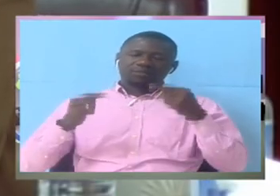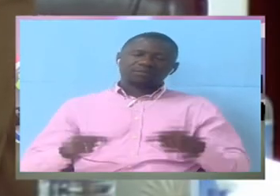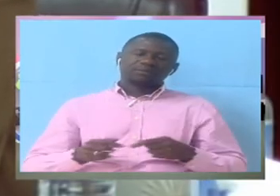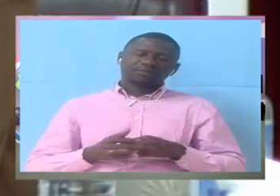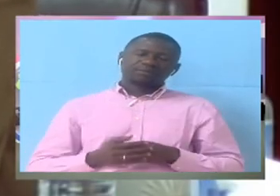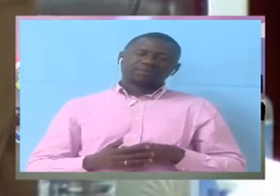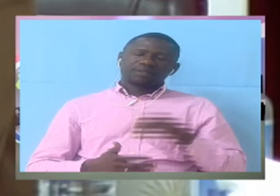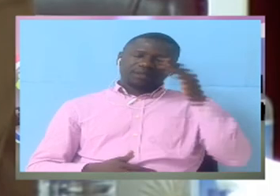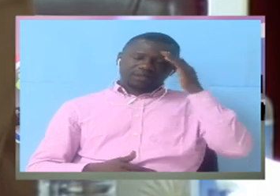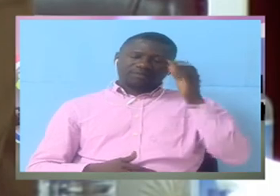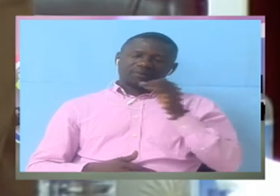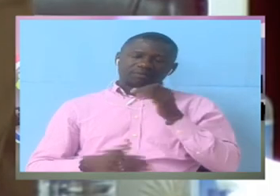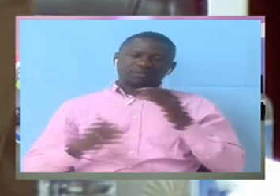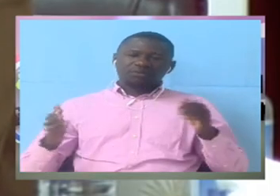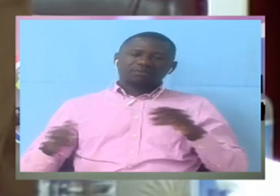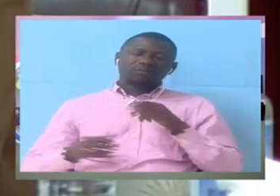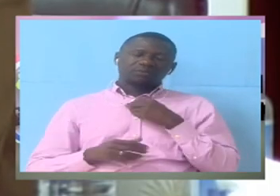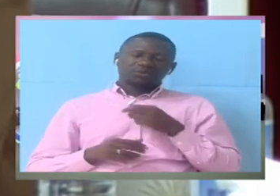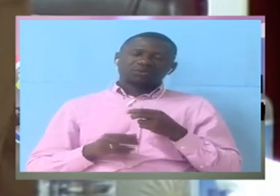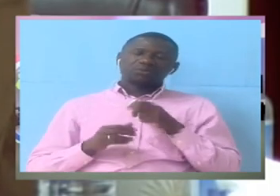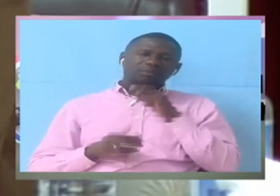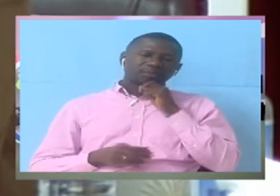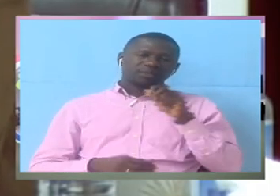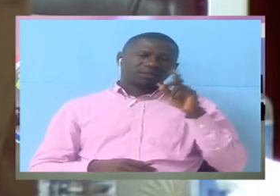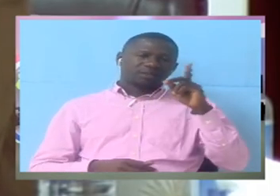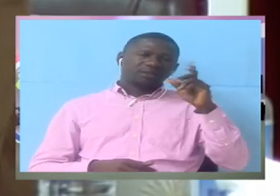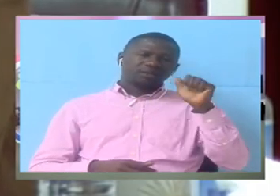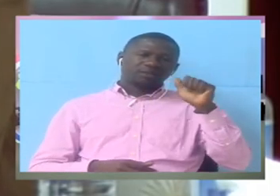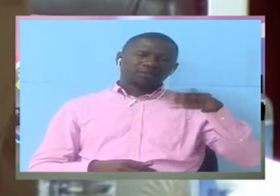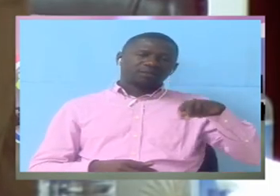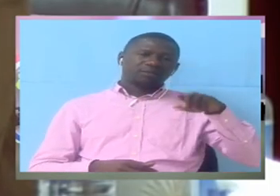Thank you very much, for those remarks, Mr.